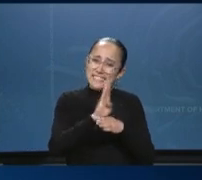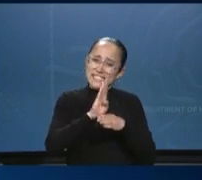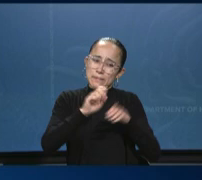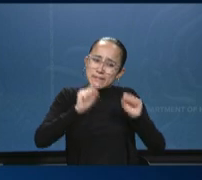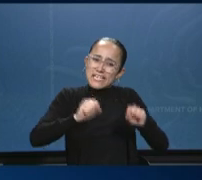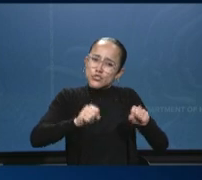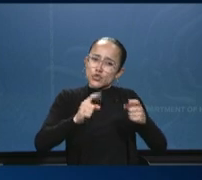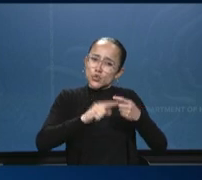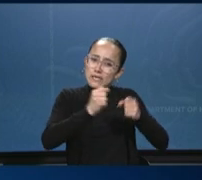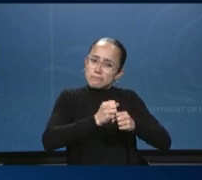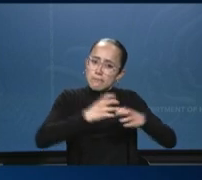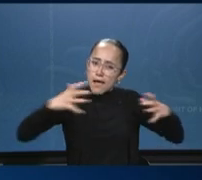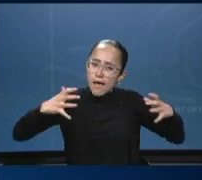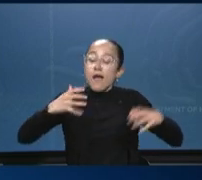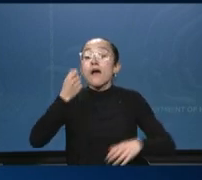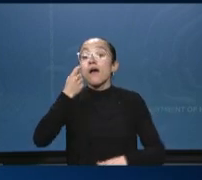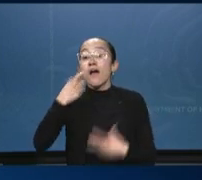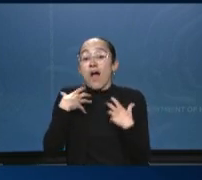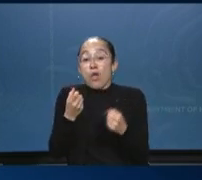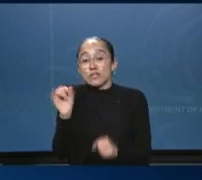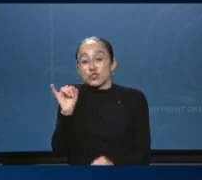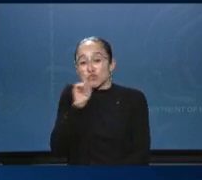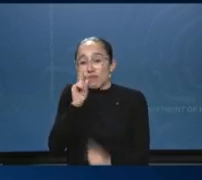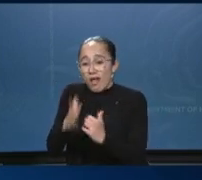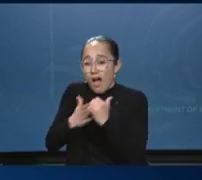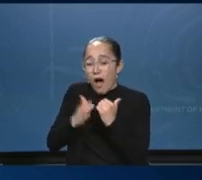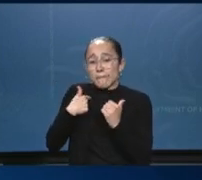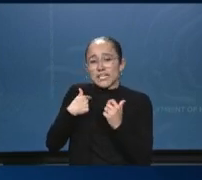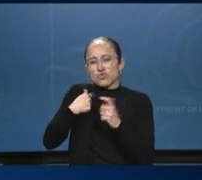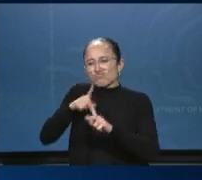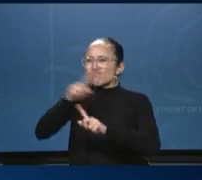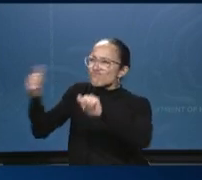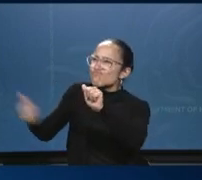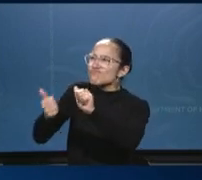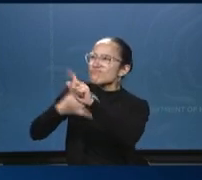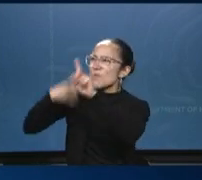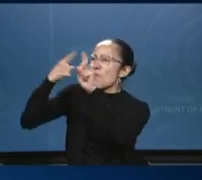expansion. Having health insurance is absolutely enabling me to chase my dream.